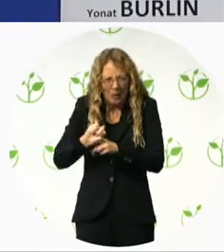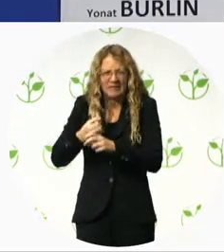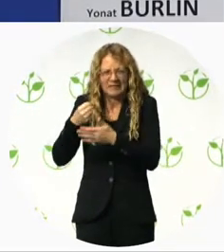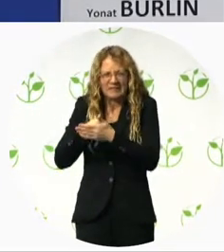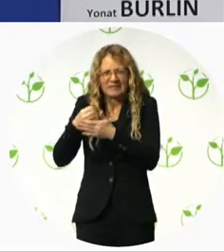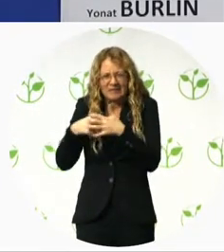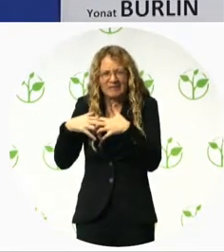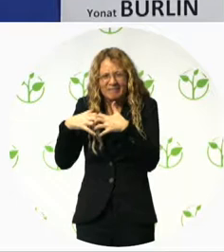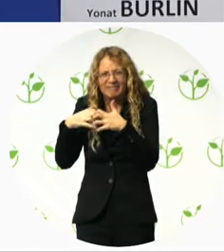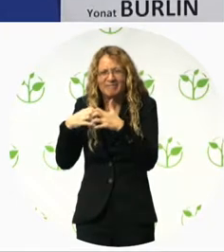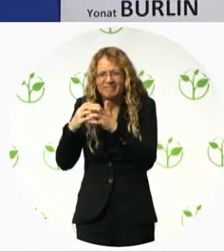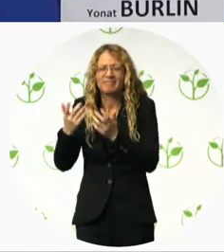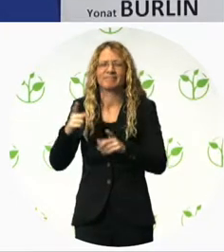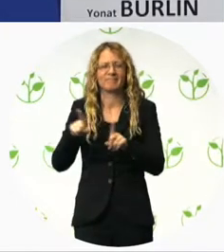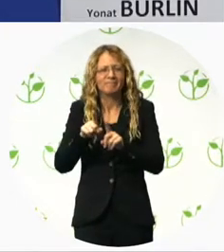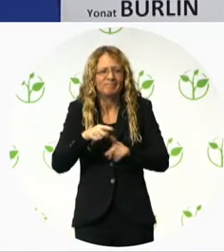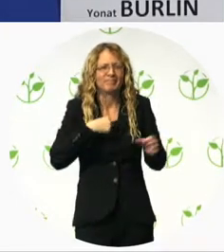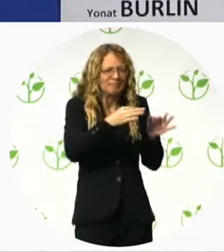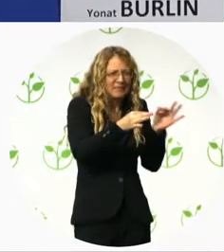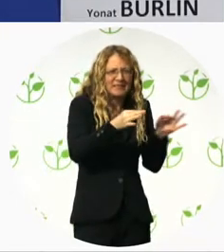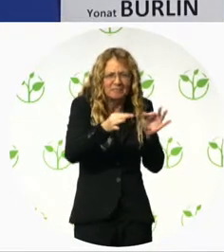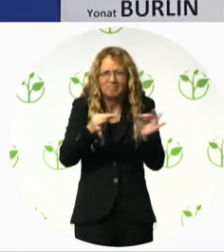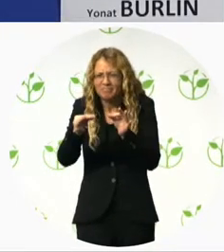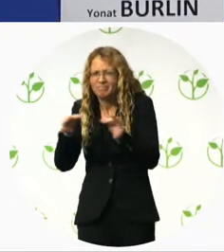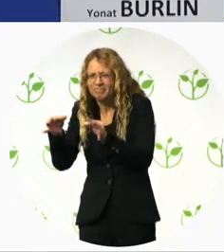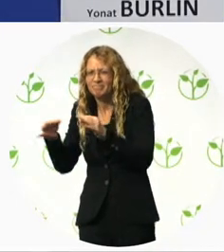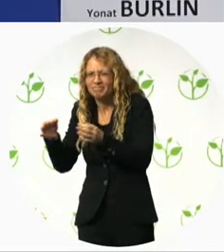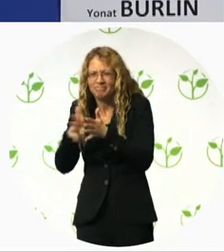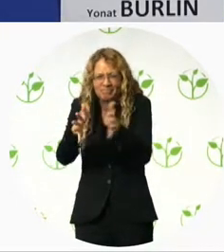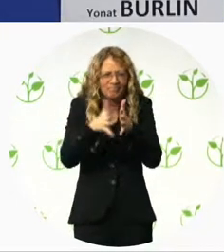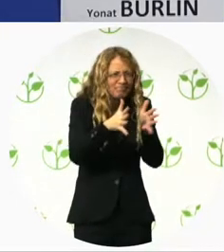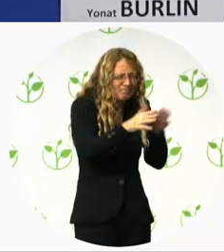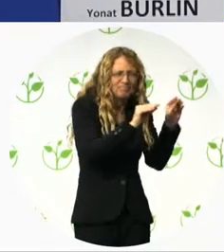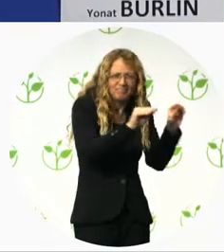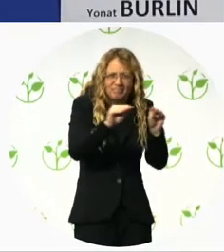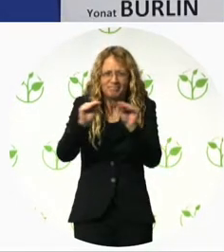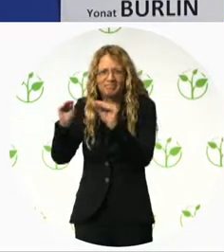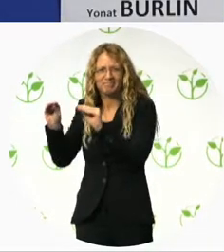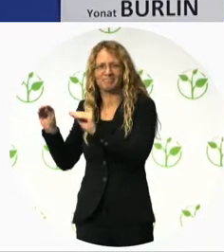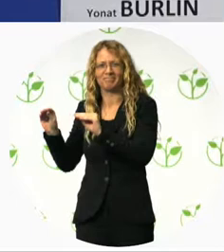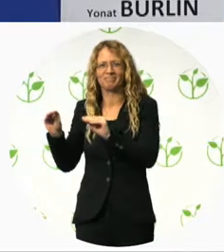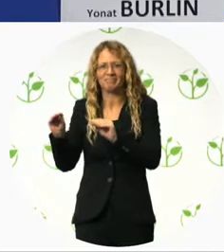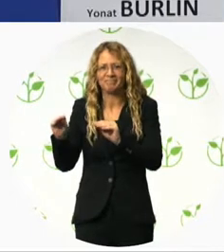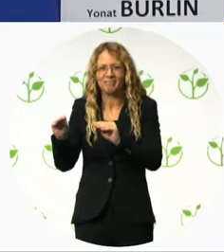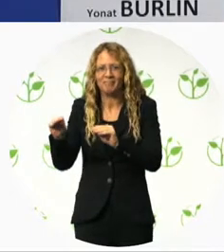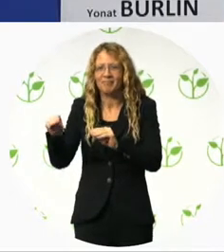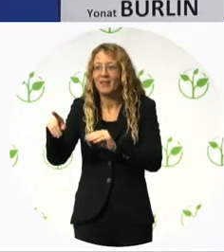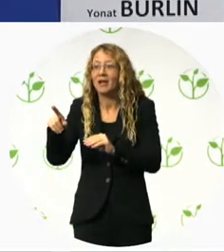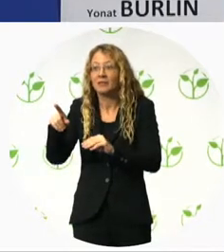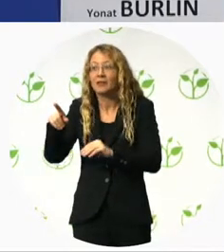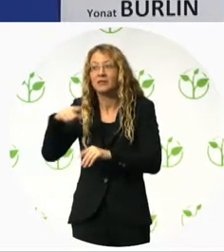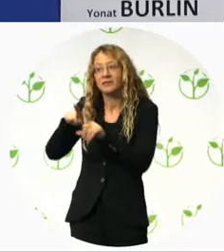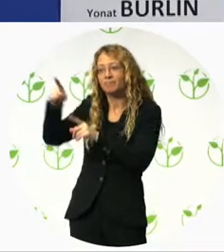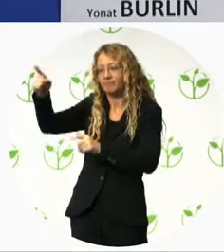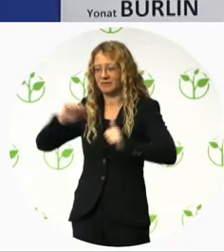wider audience into their venues. And that accessibility actually means selling more tickets, and that they can have